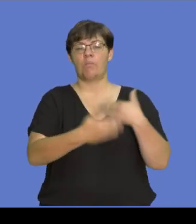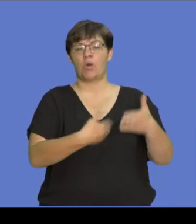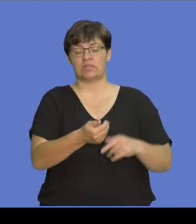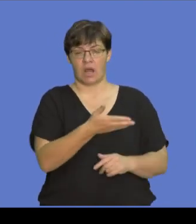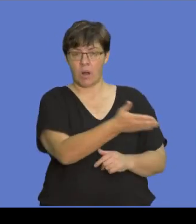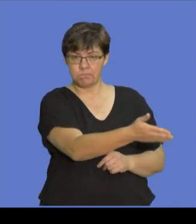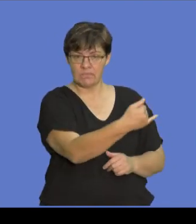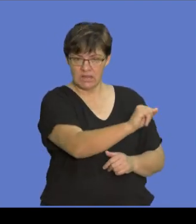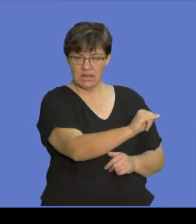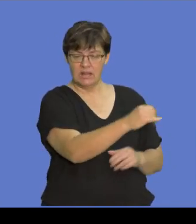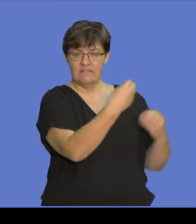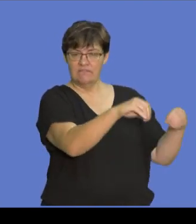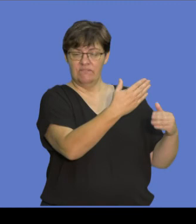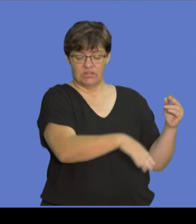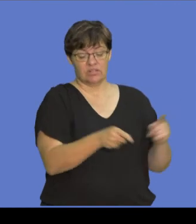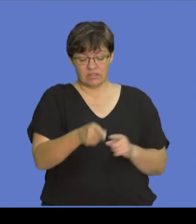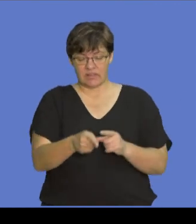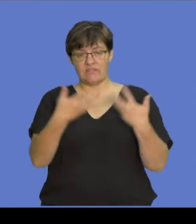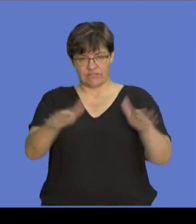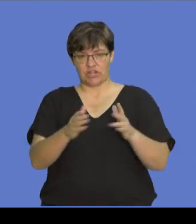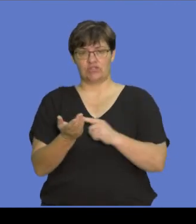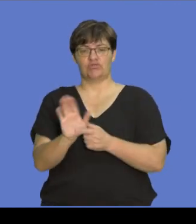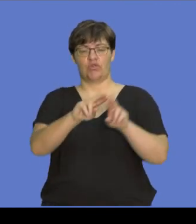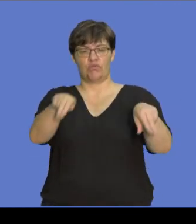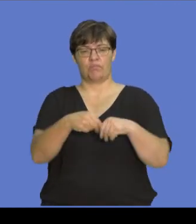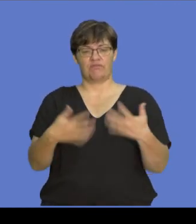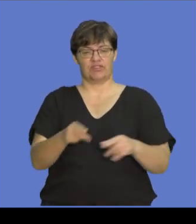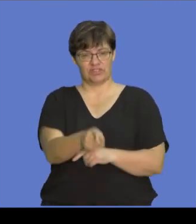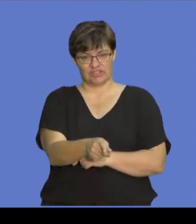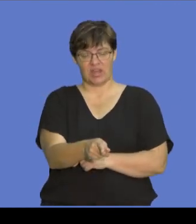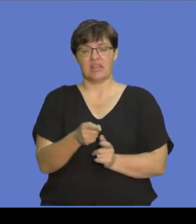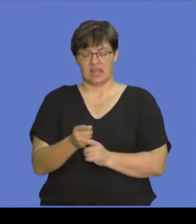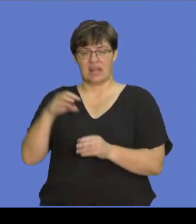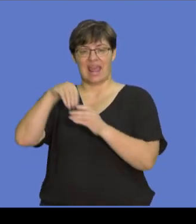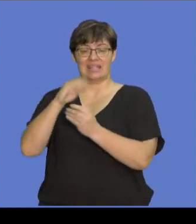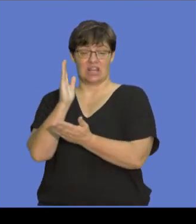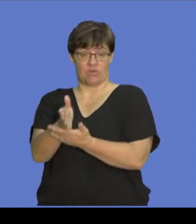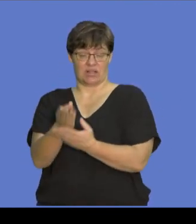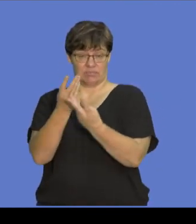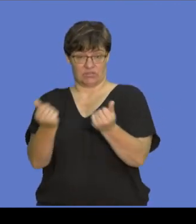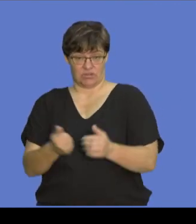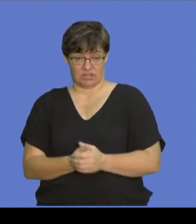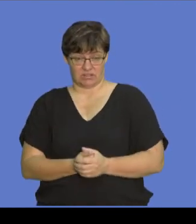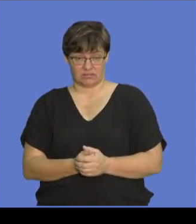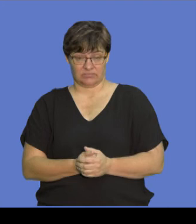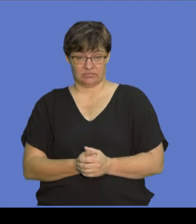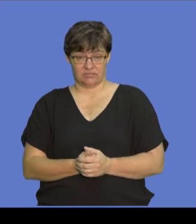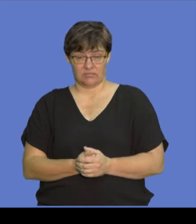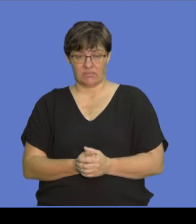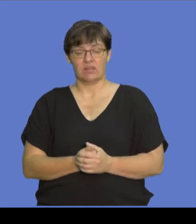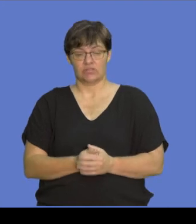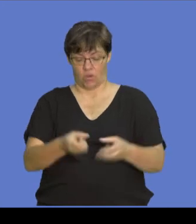goods figure, and that is your indirect materials. So in these 3 cases, the figures are given to